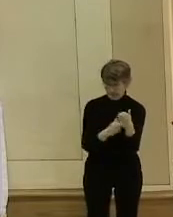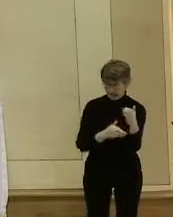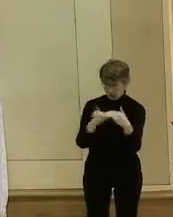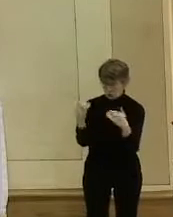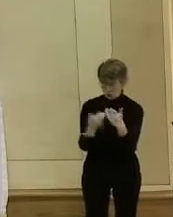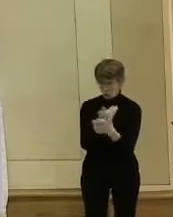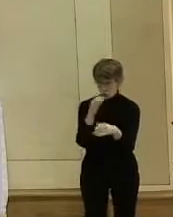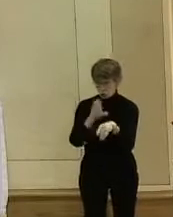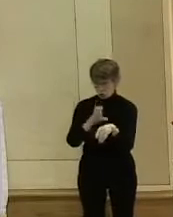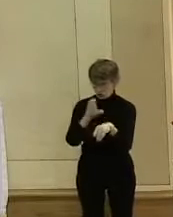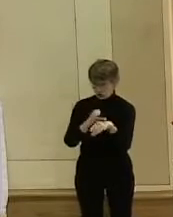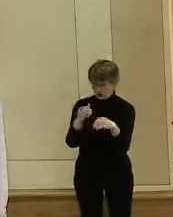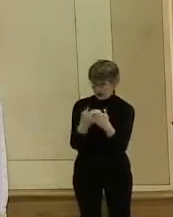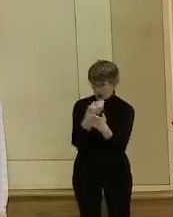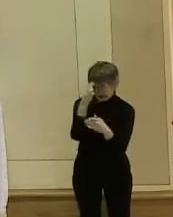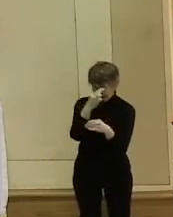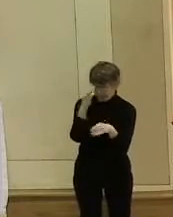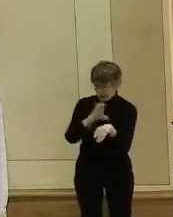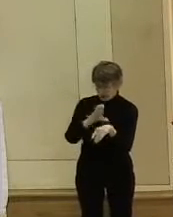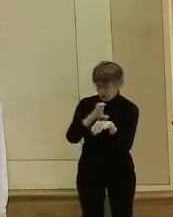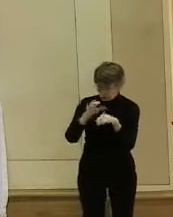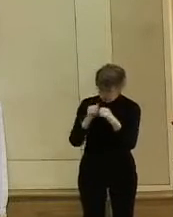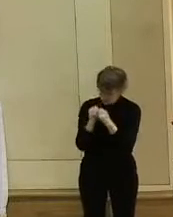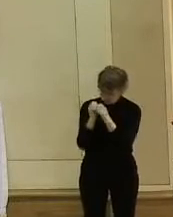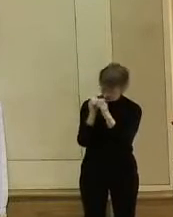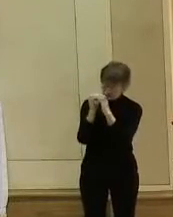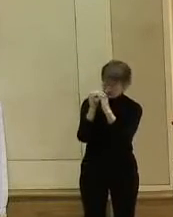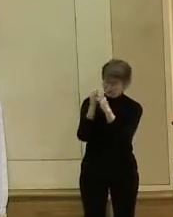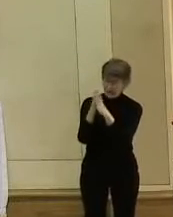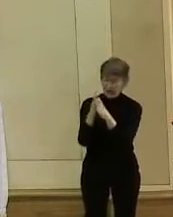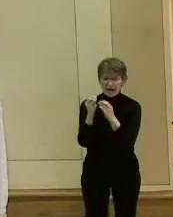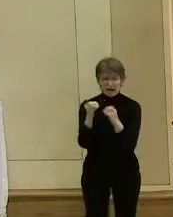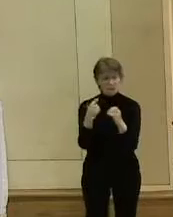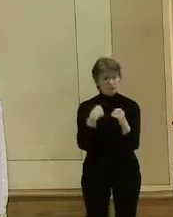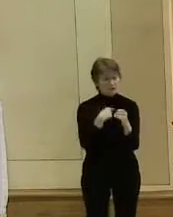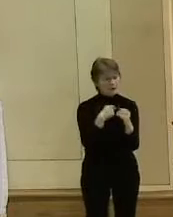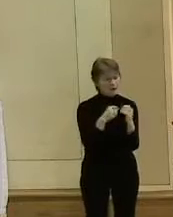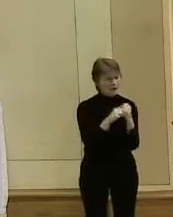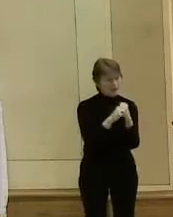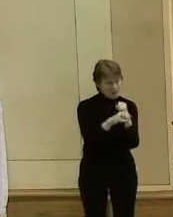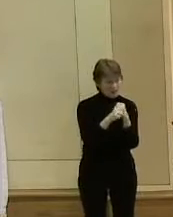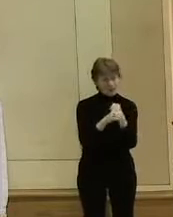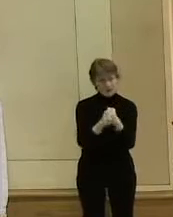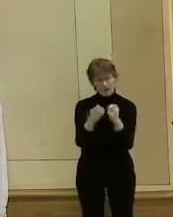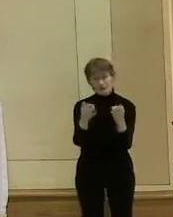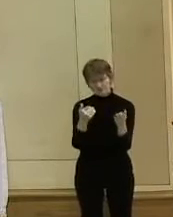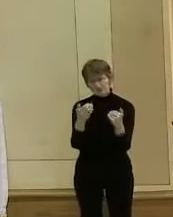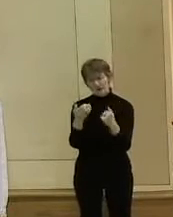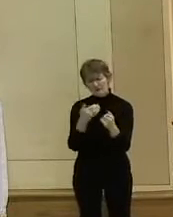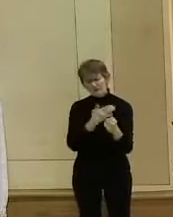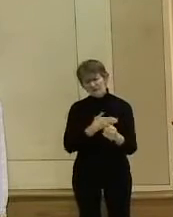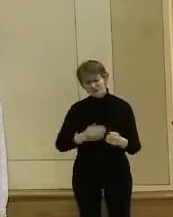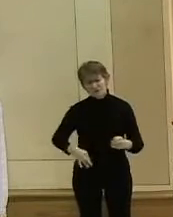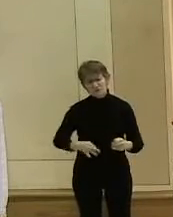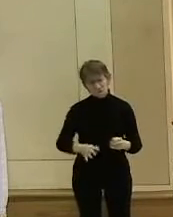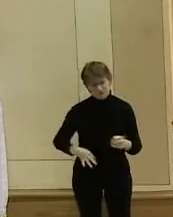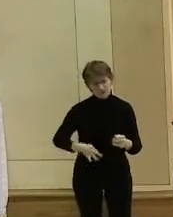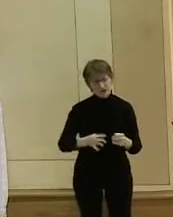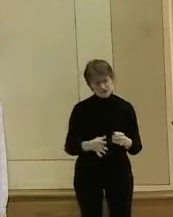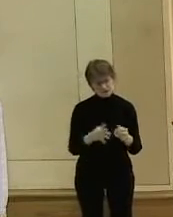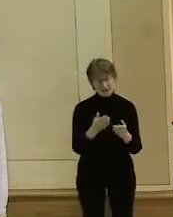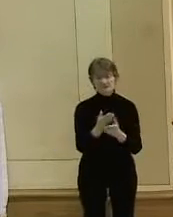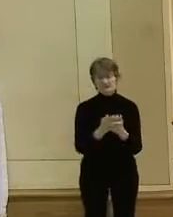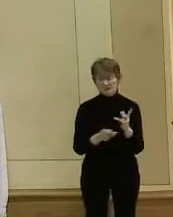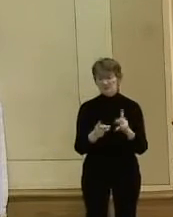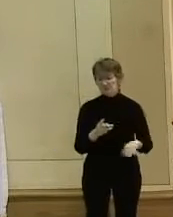to move it to the school, and we took that up, and then we had all of you really look